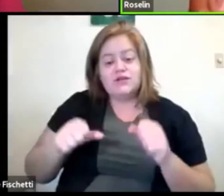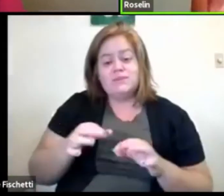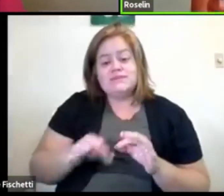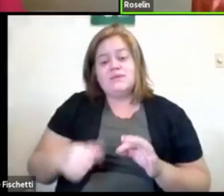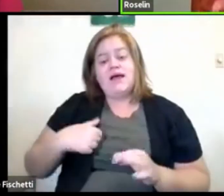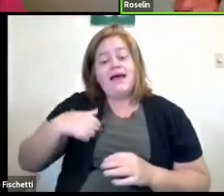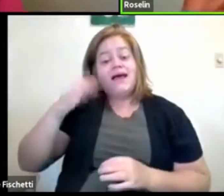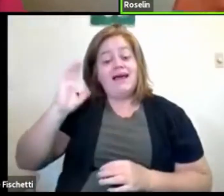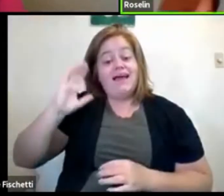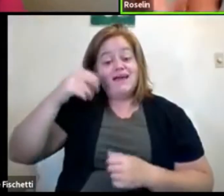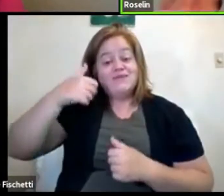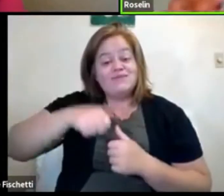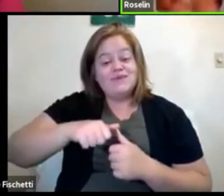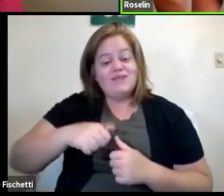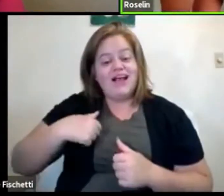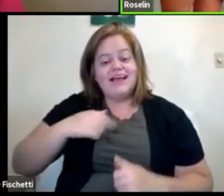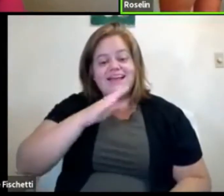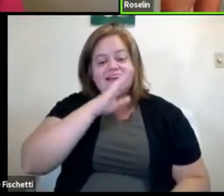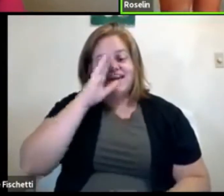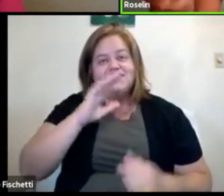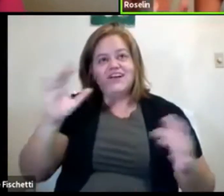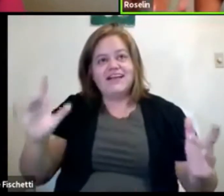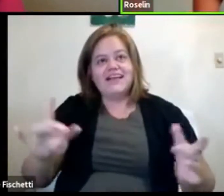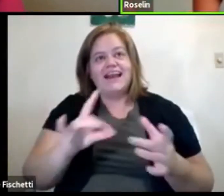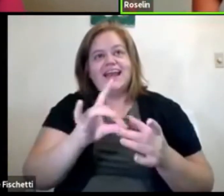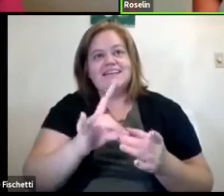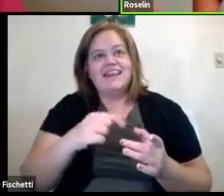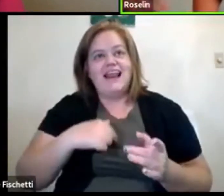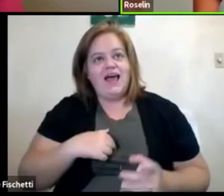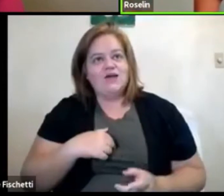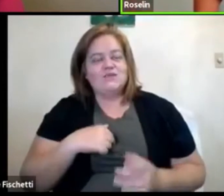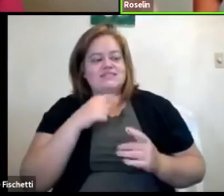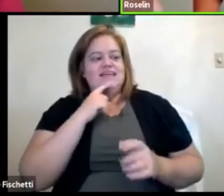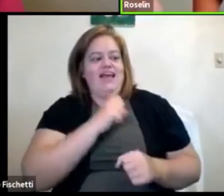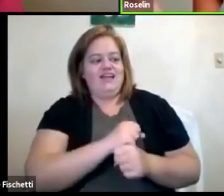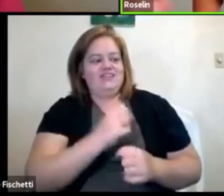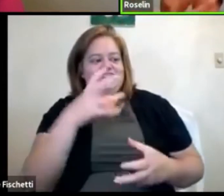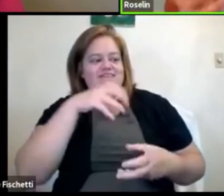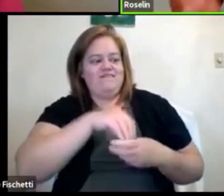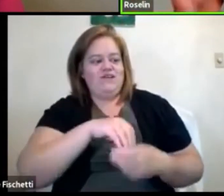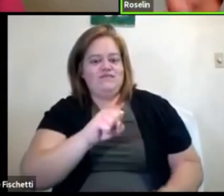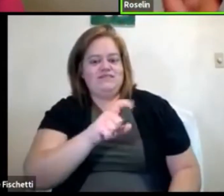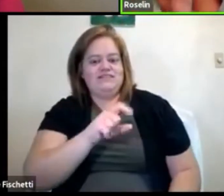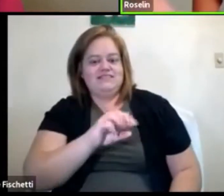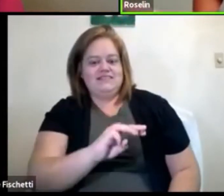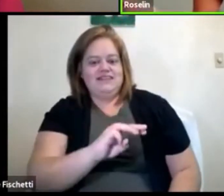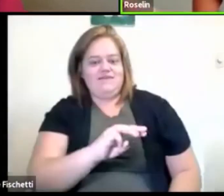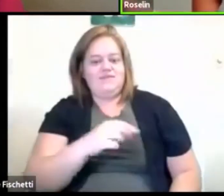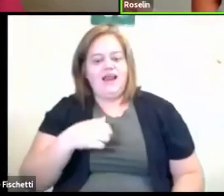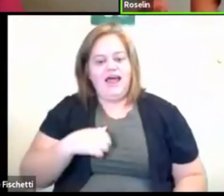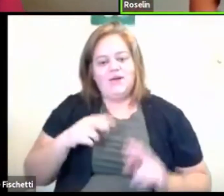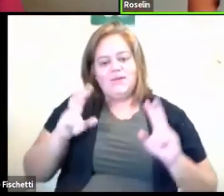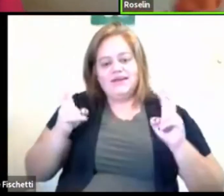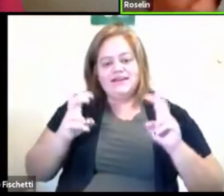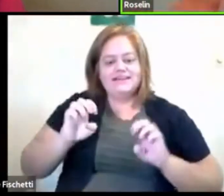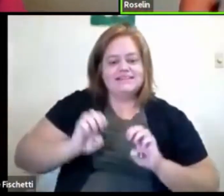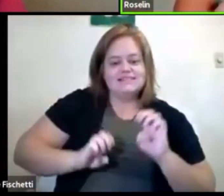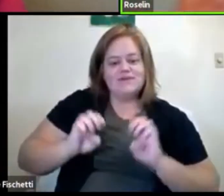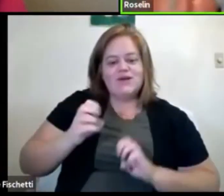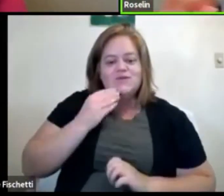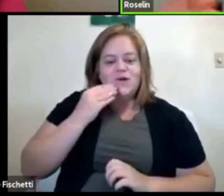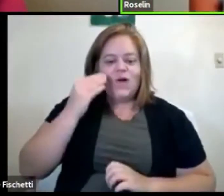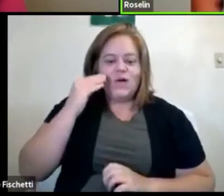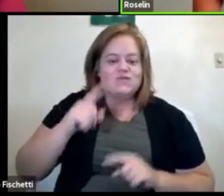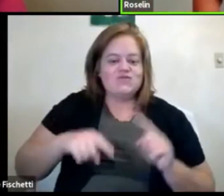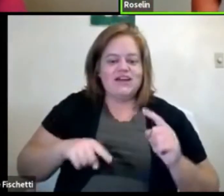remember, and this is something I never made a connection that I was like exploring STEM. I used to like do experiments at home. I would mix